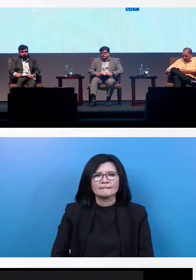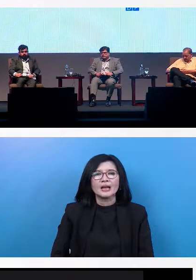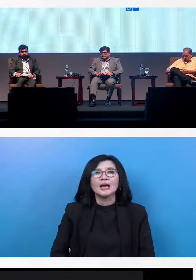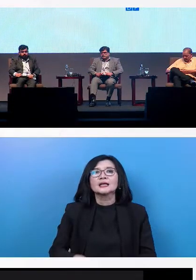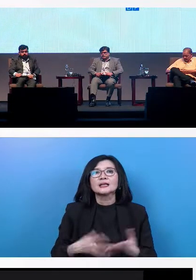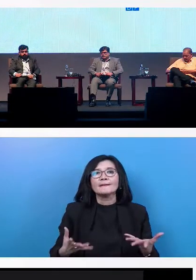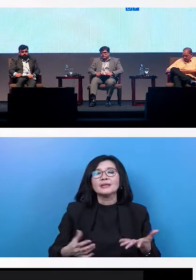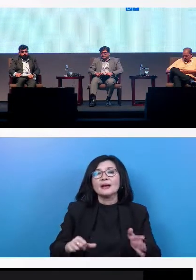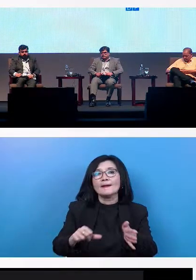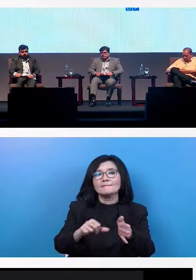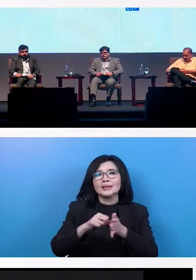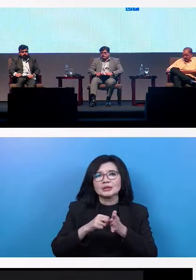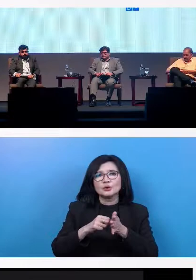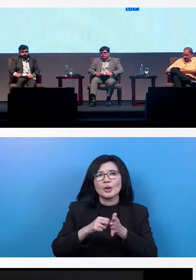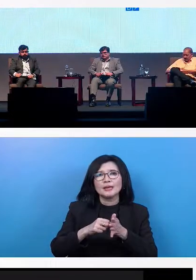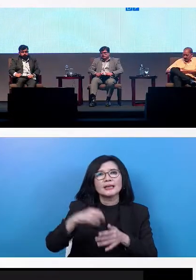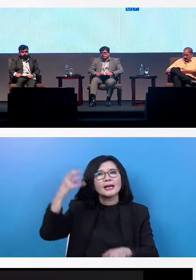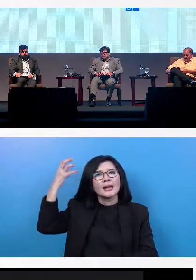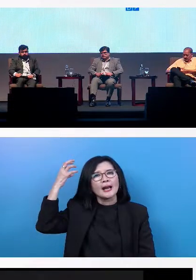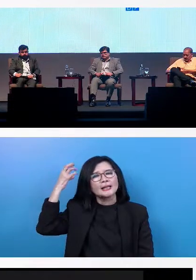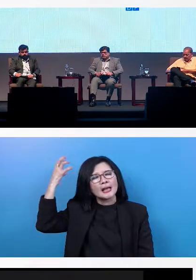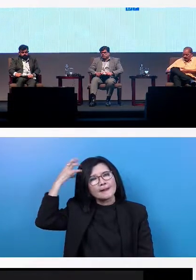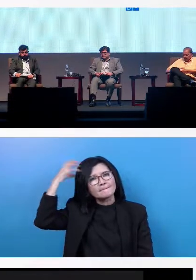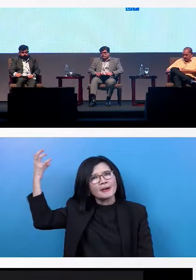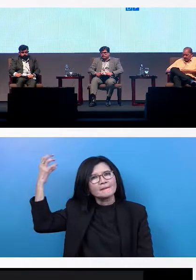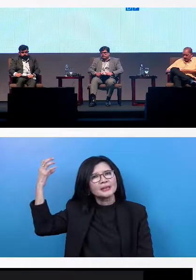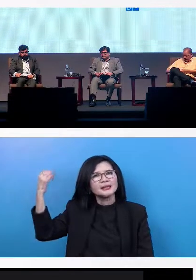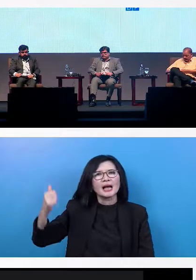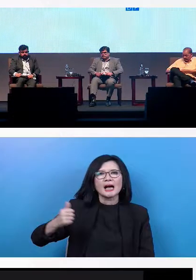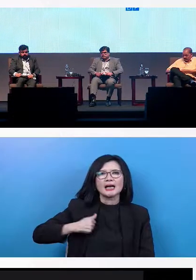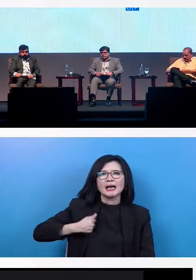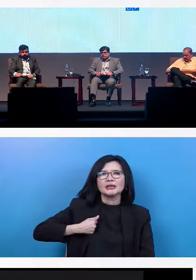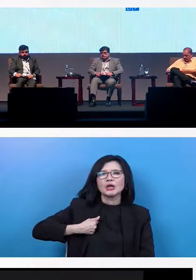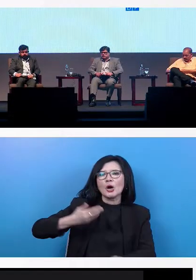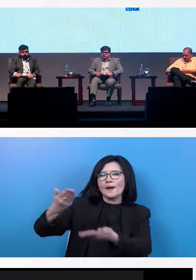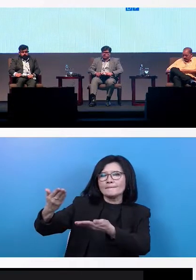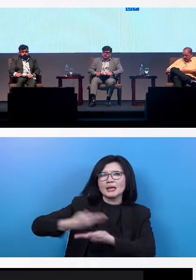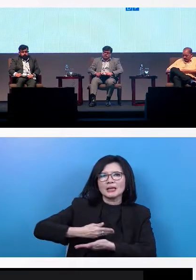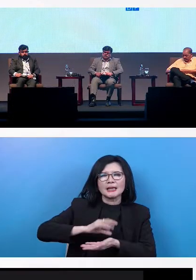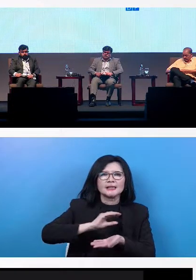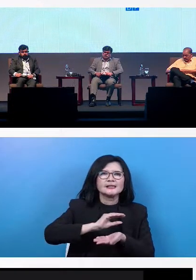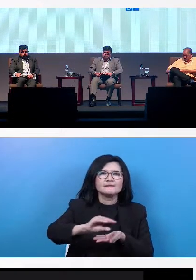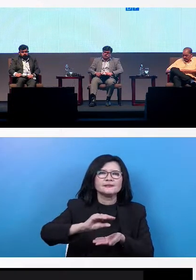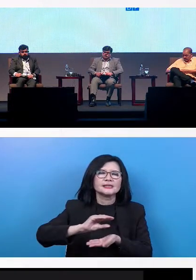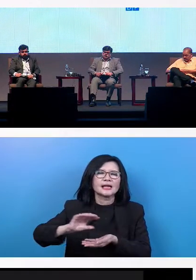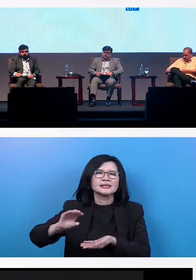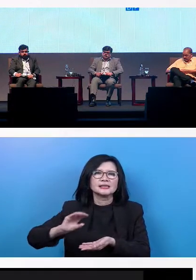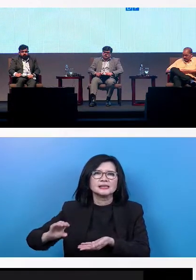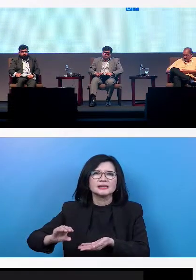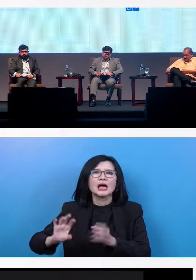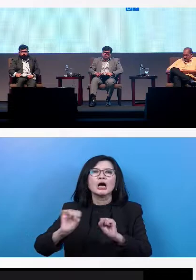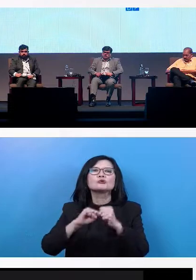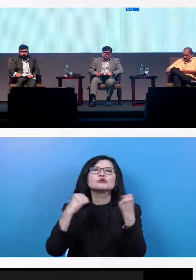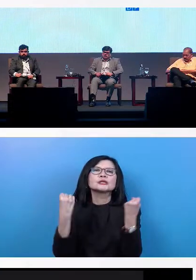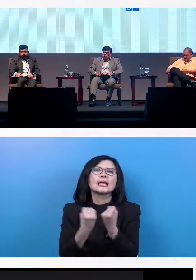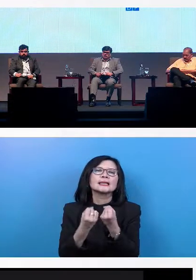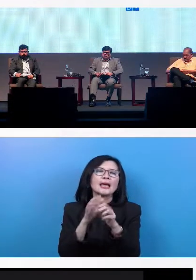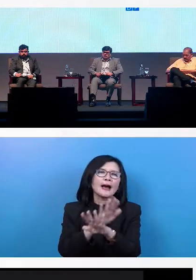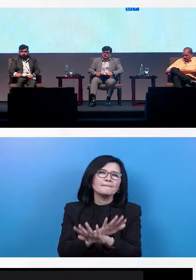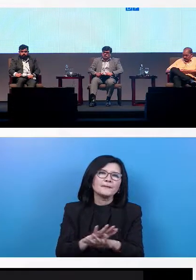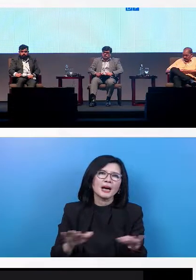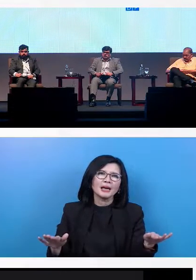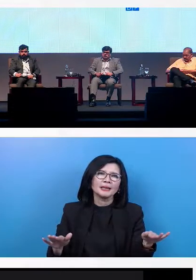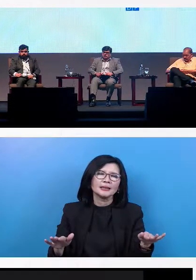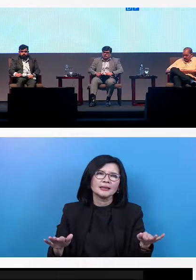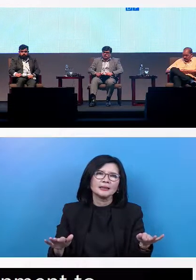resilient investments and making people safer. And yet, when Mamie came along, they didn't realise